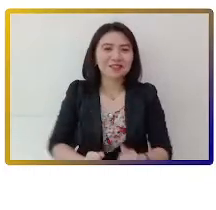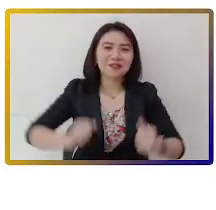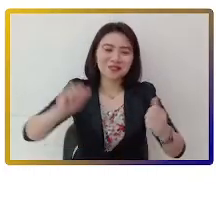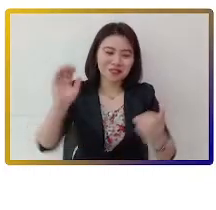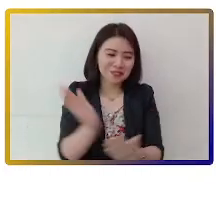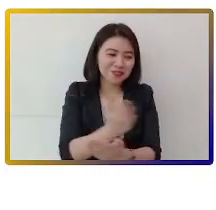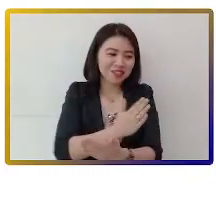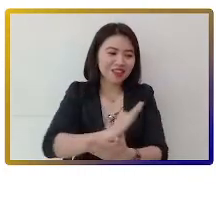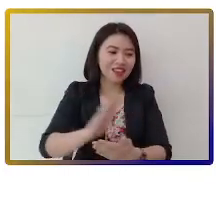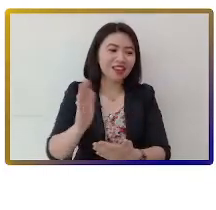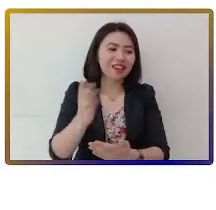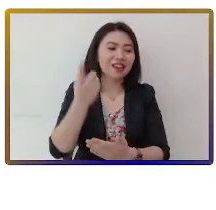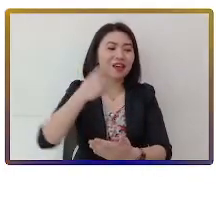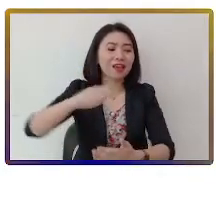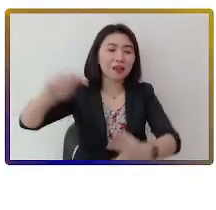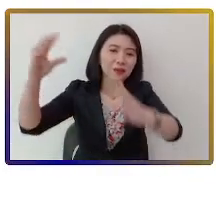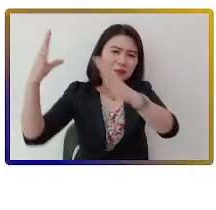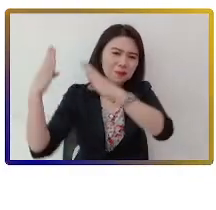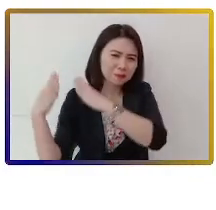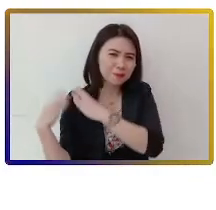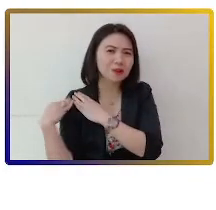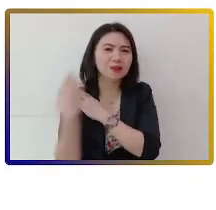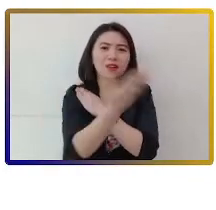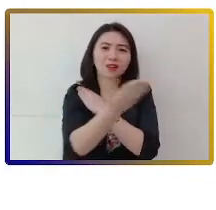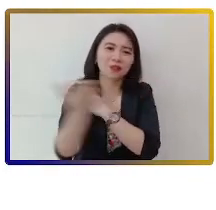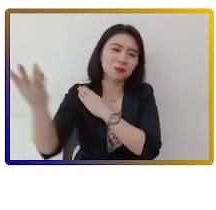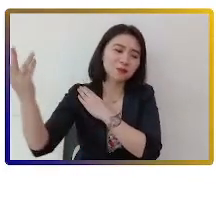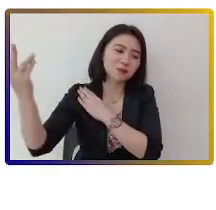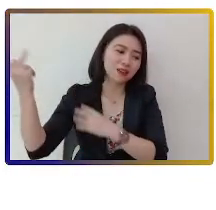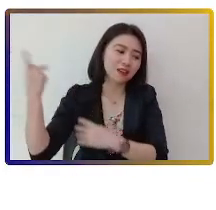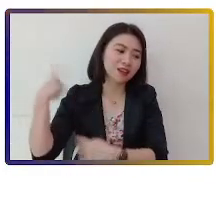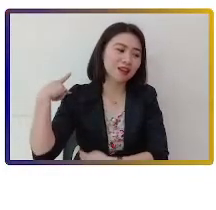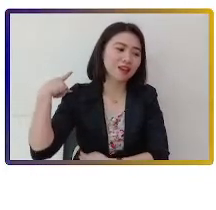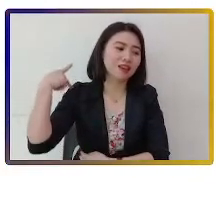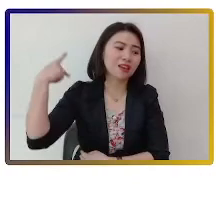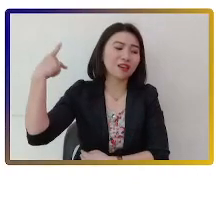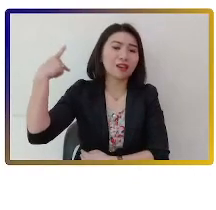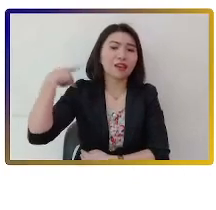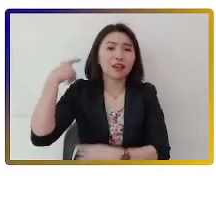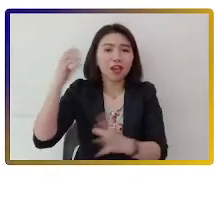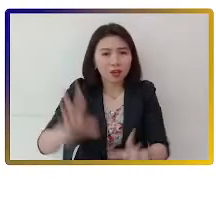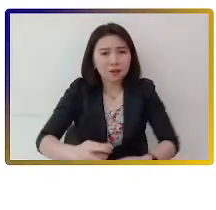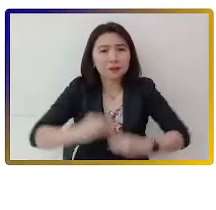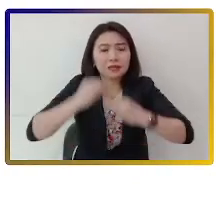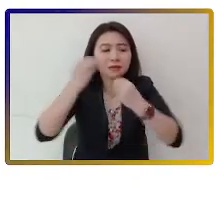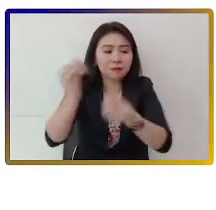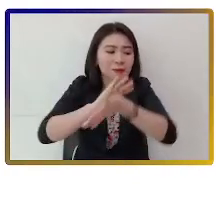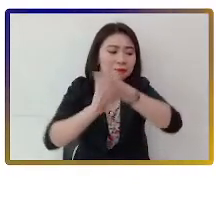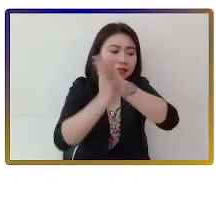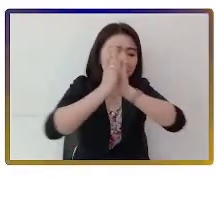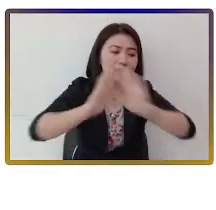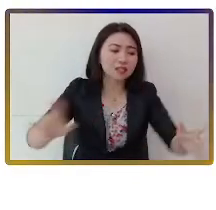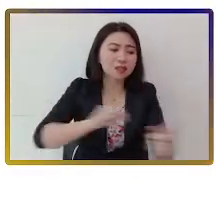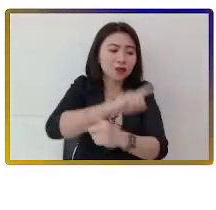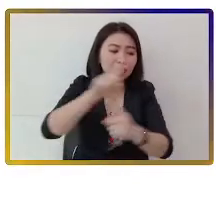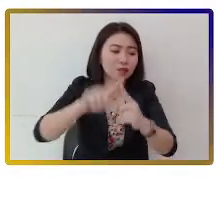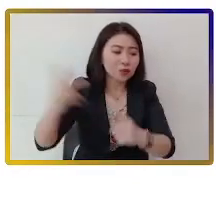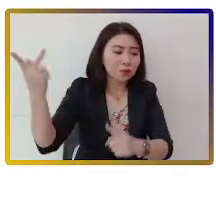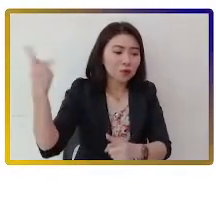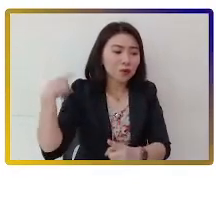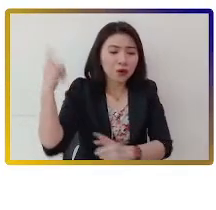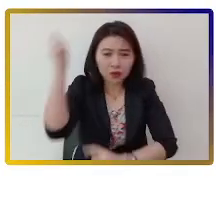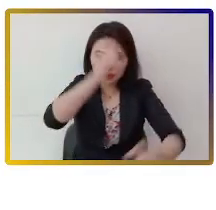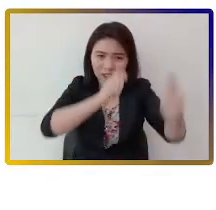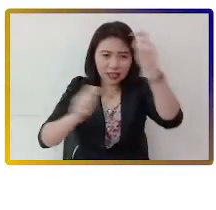He wants to share the burdens you bear, whisper peace when